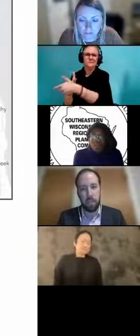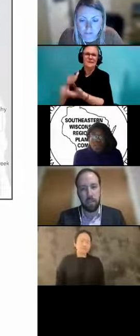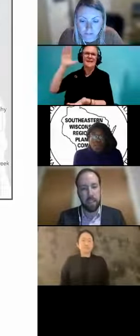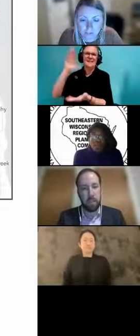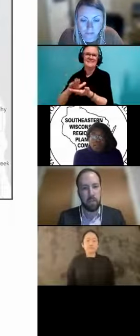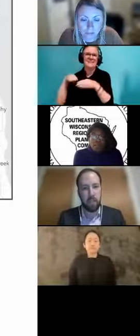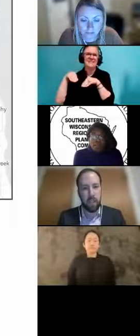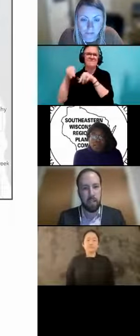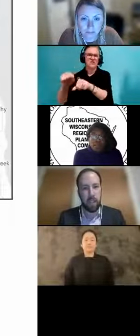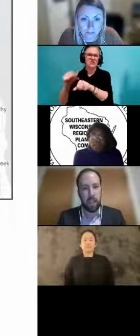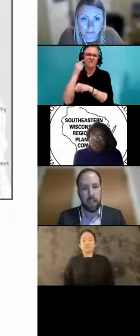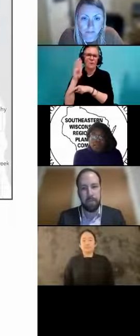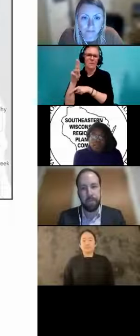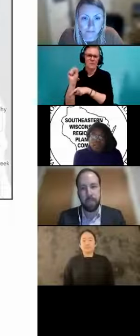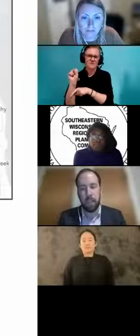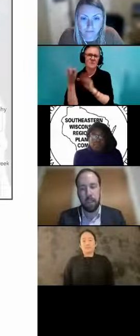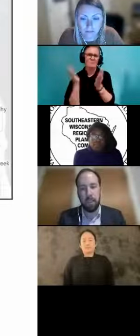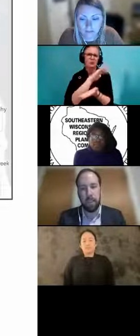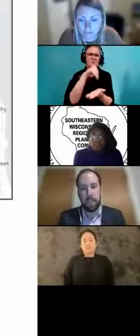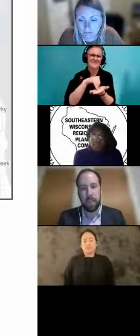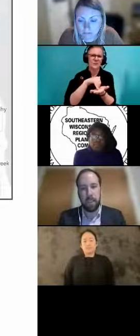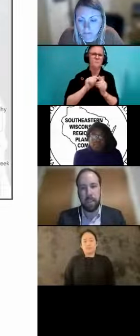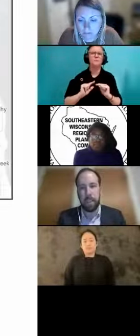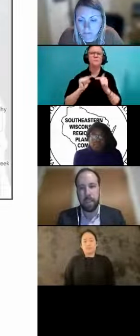vehicle through as opposed to a center running lane. So.